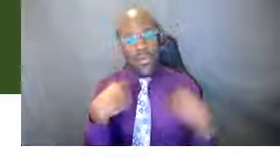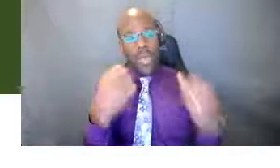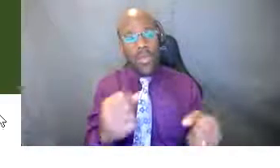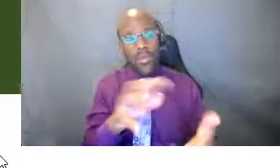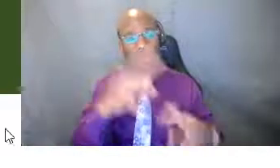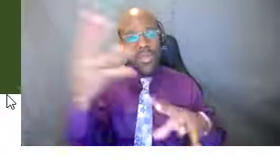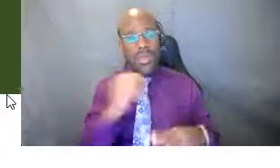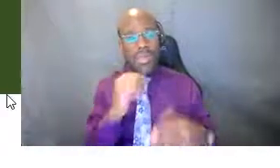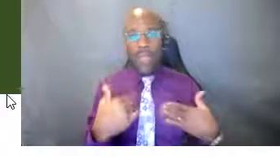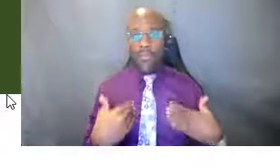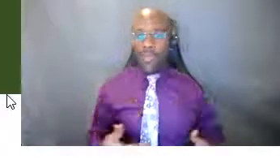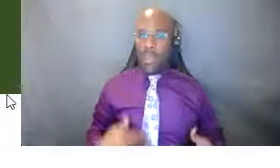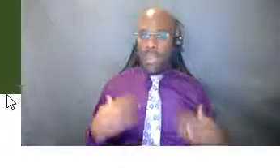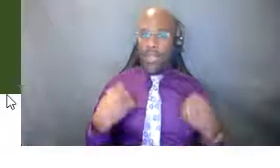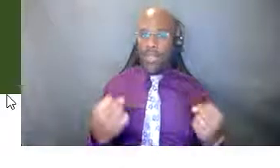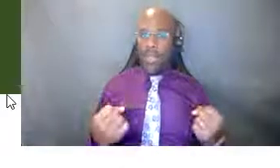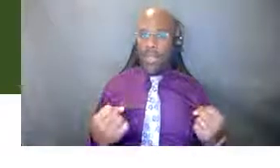a physical health crisis.